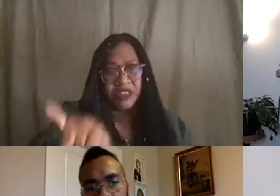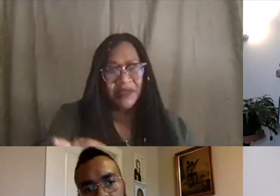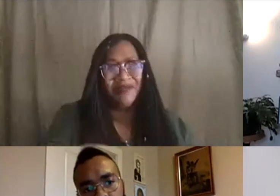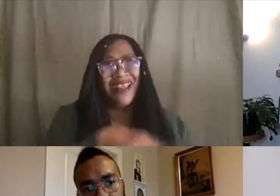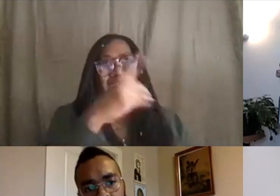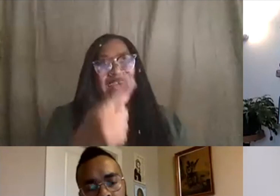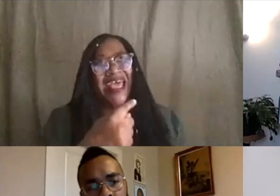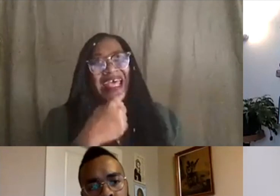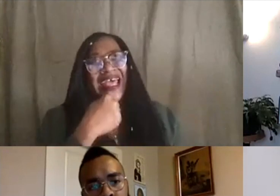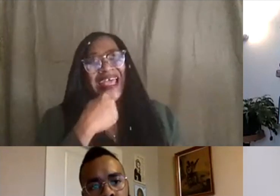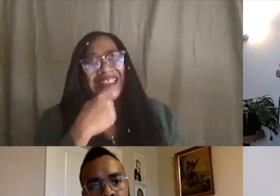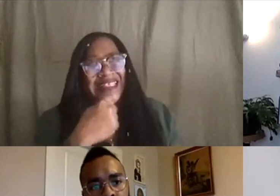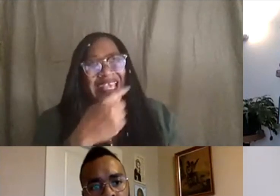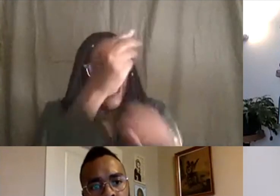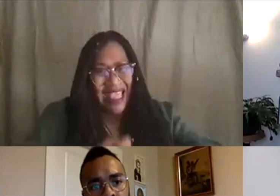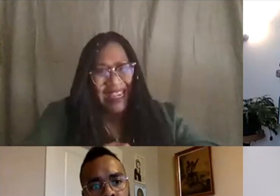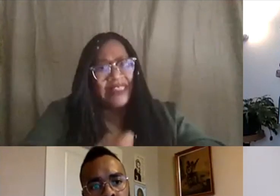return to that at some other point, but